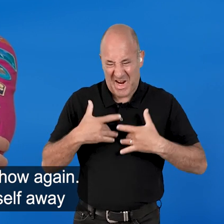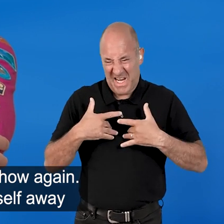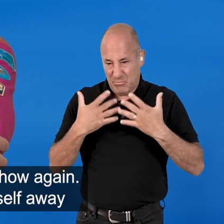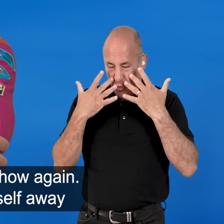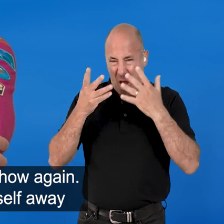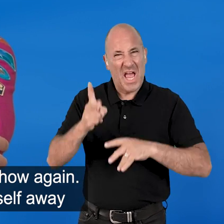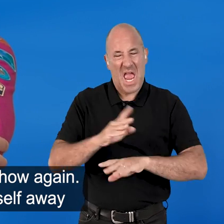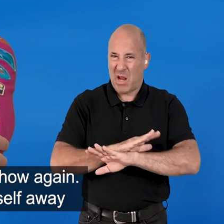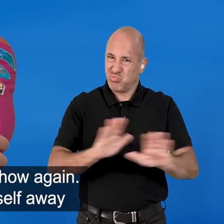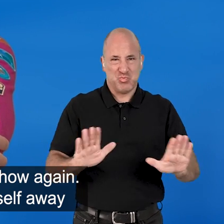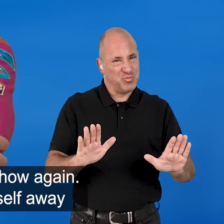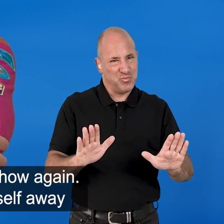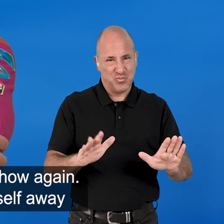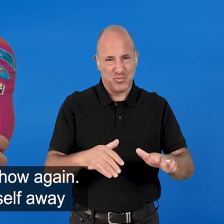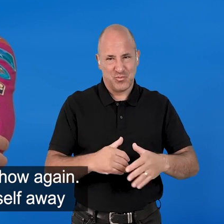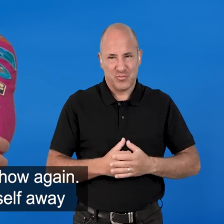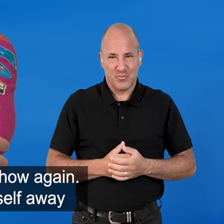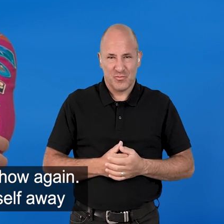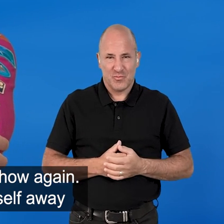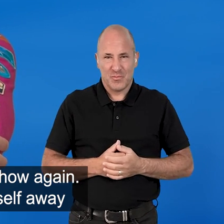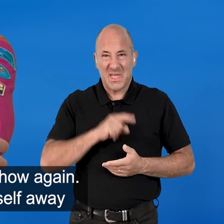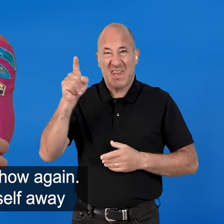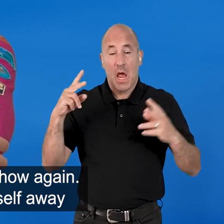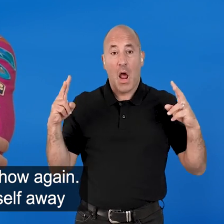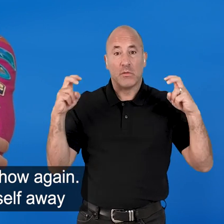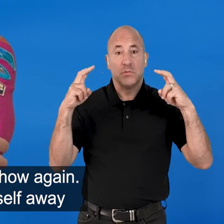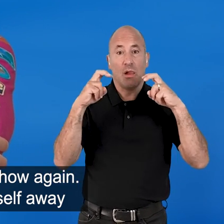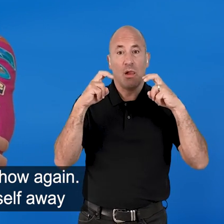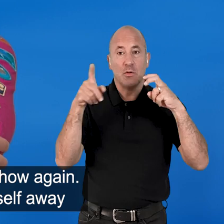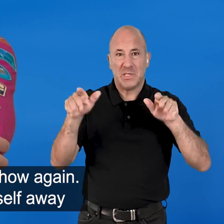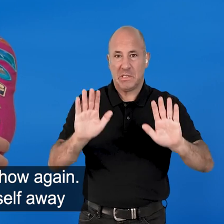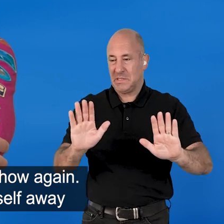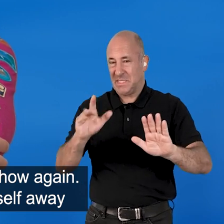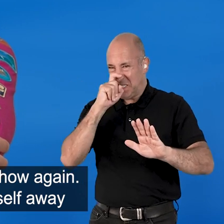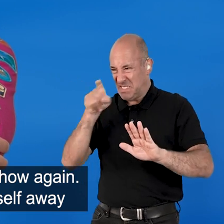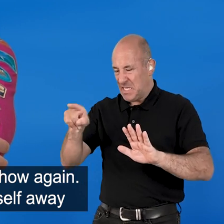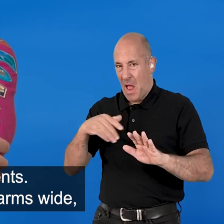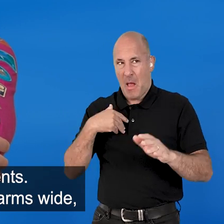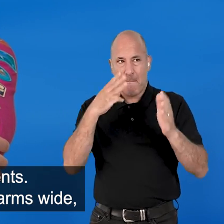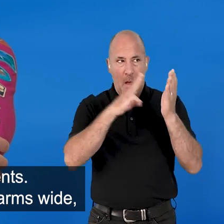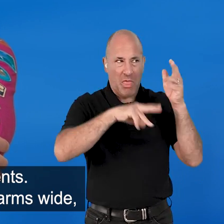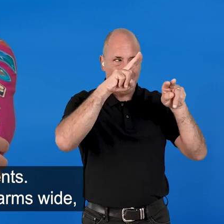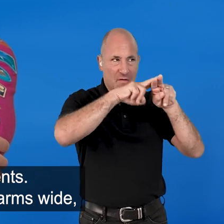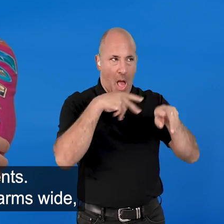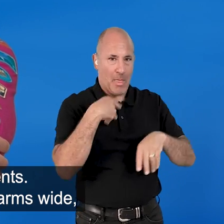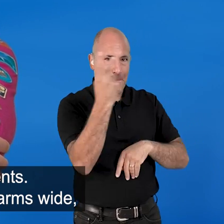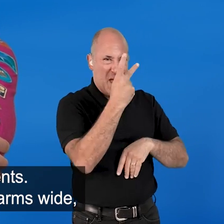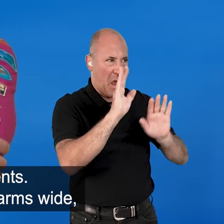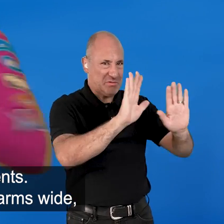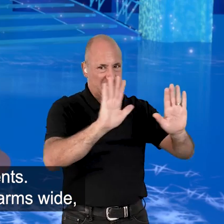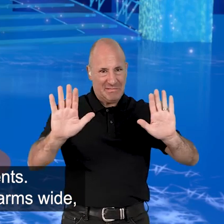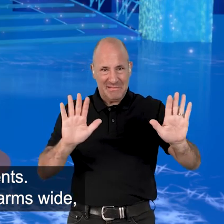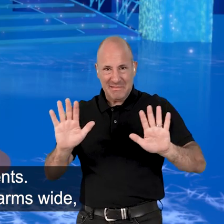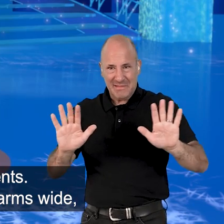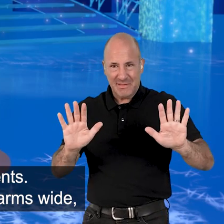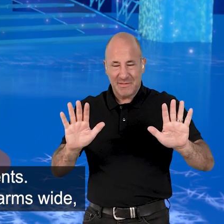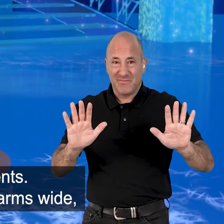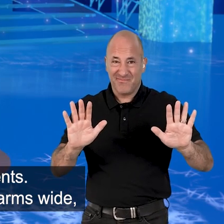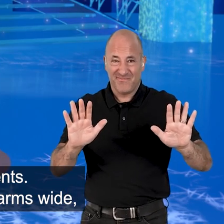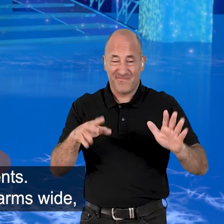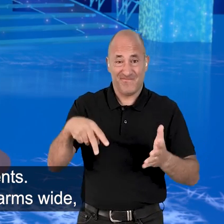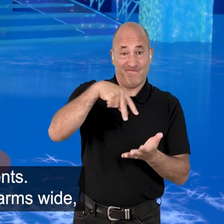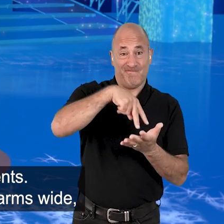her powers show again. Back at the castle, she keeps herself away from her sister and her parents. Standing